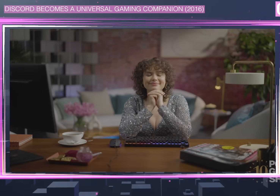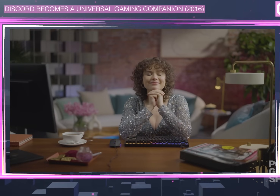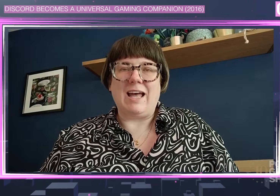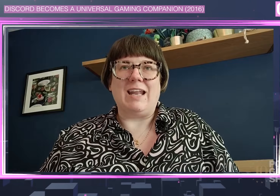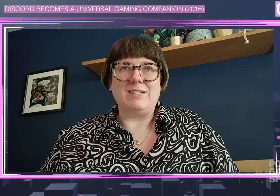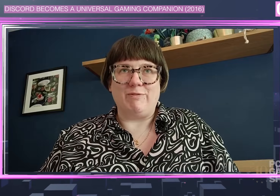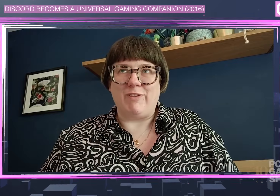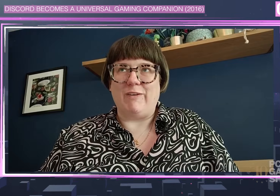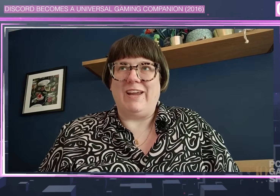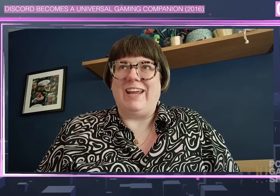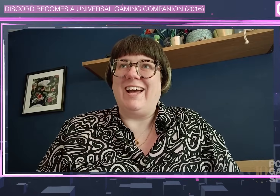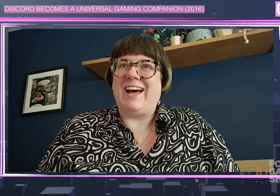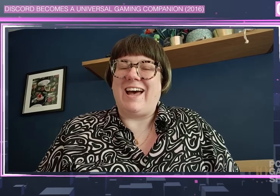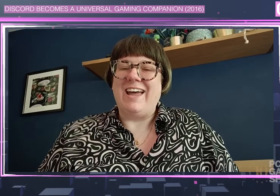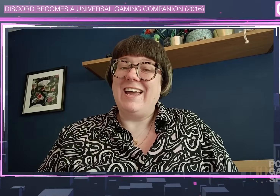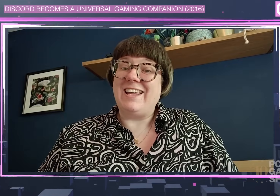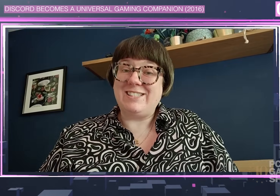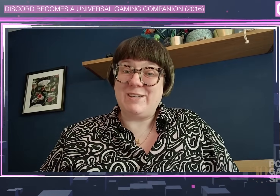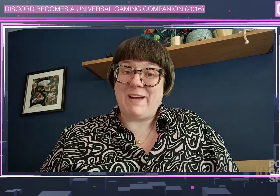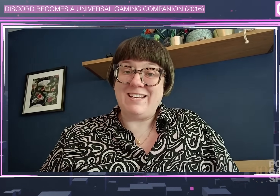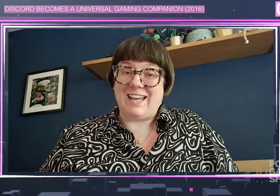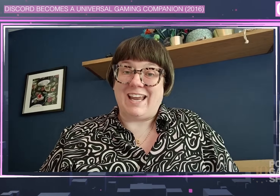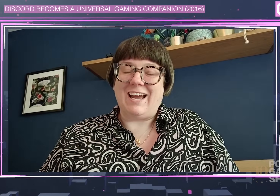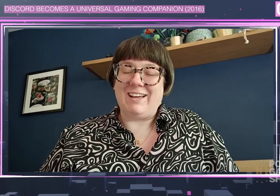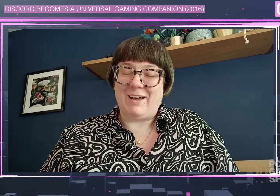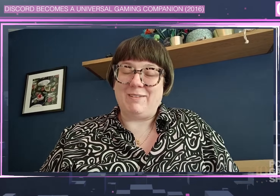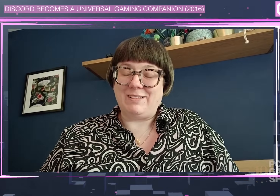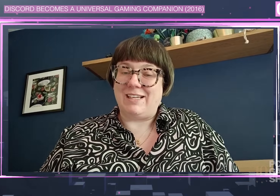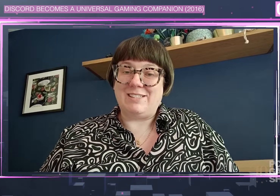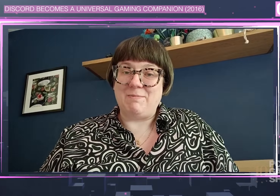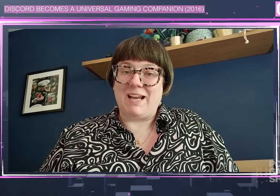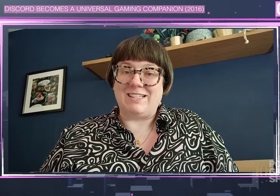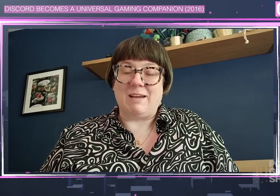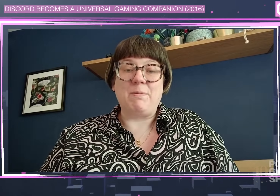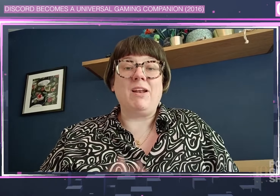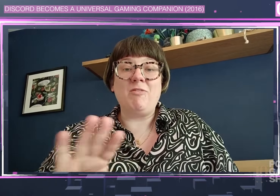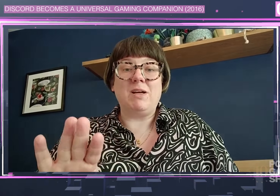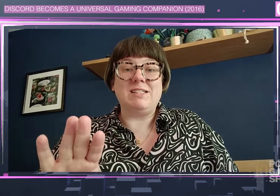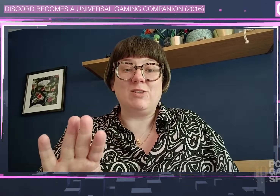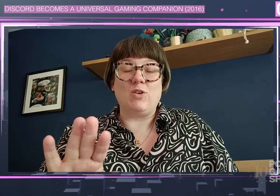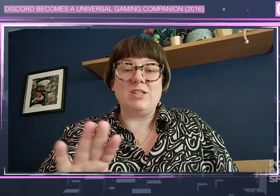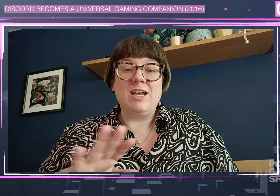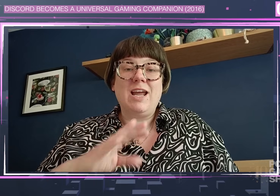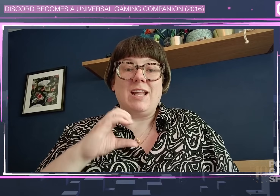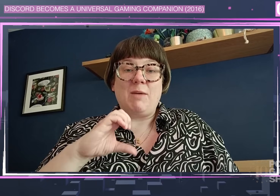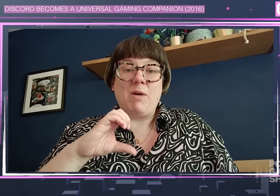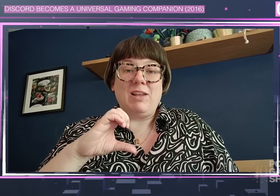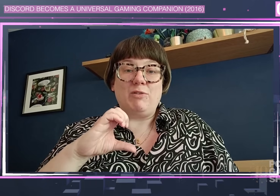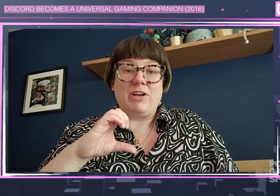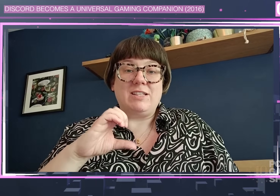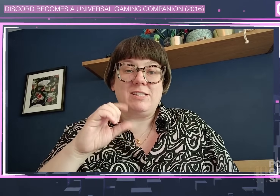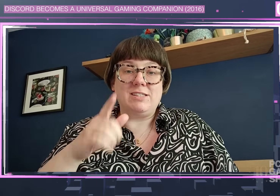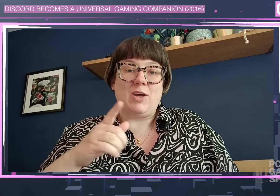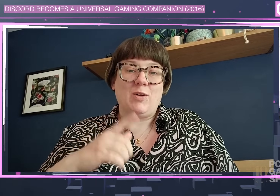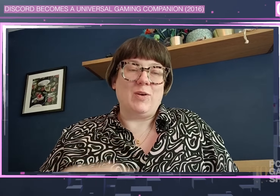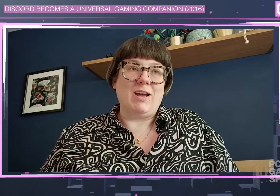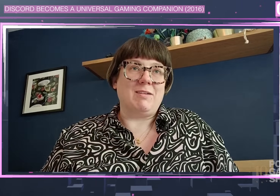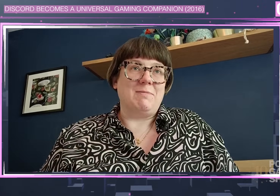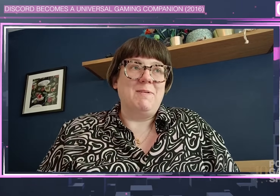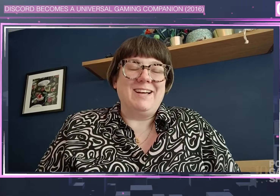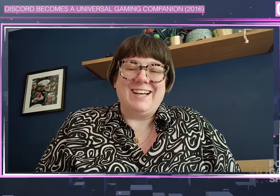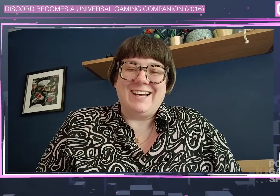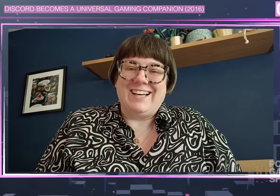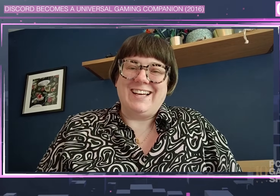single day. And it's very... it's demanding. It's demanding. But I love my Discord, and they're my little freaks. So